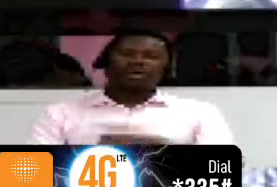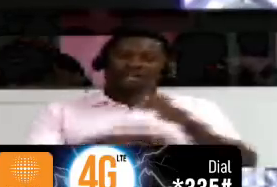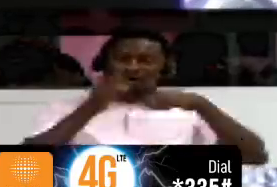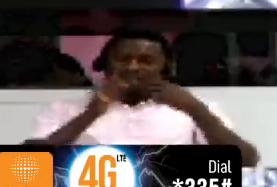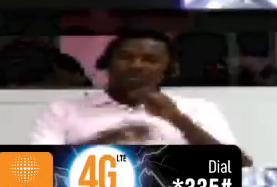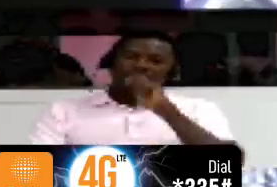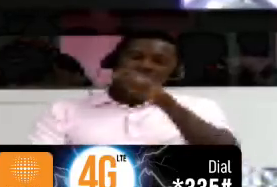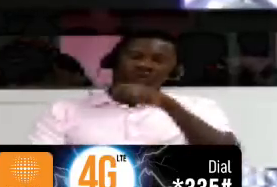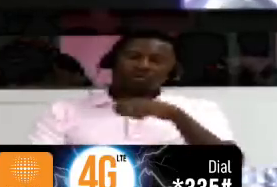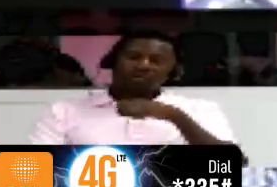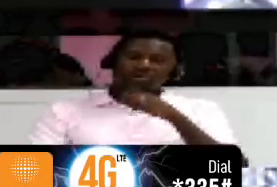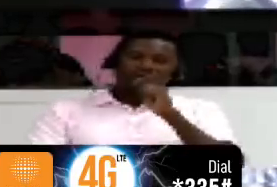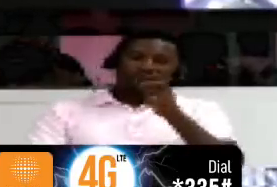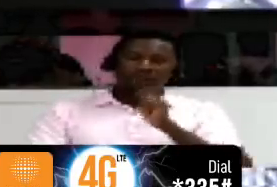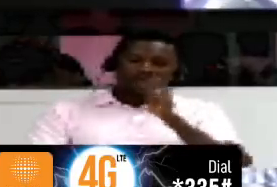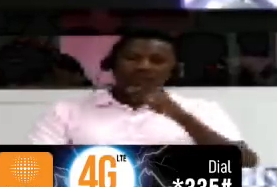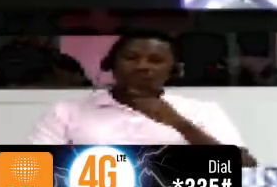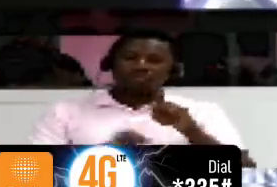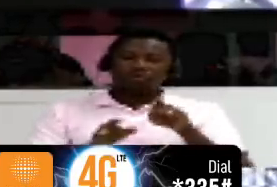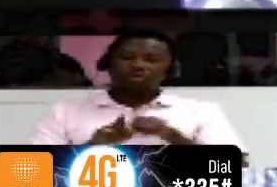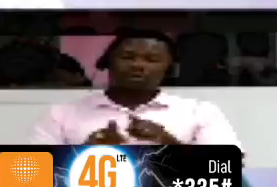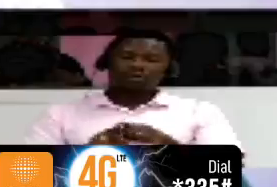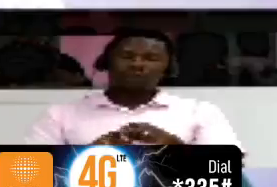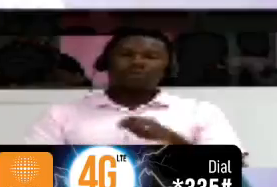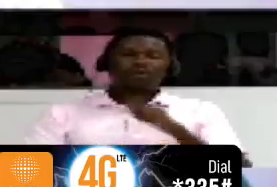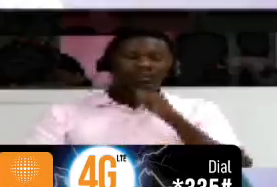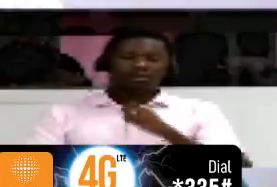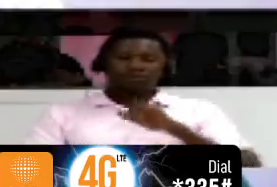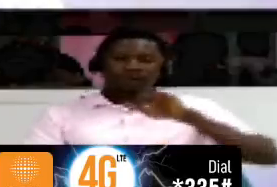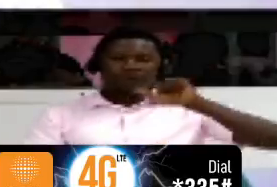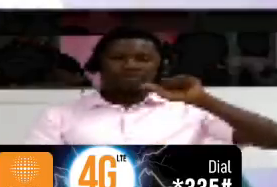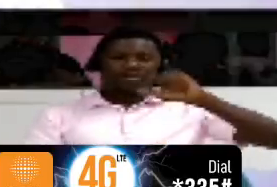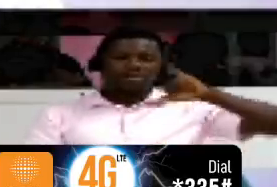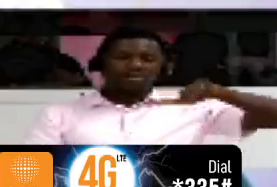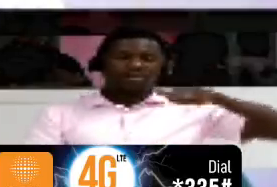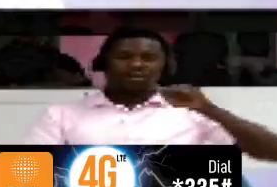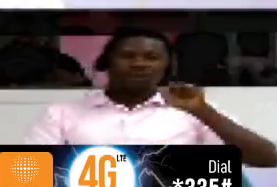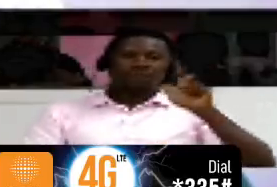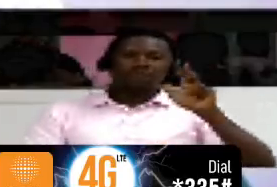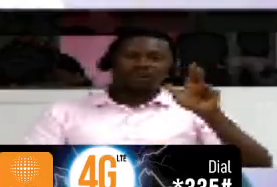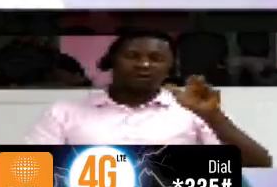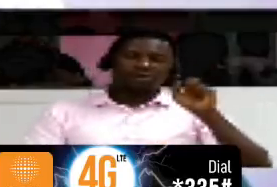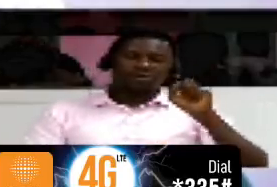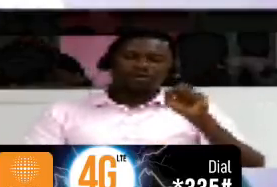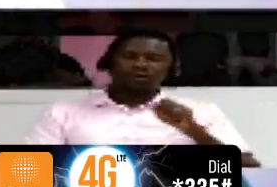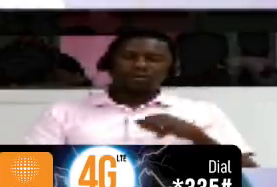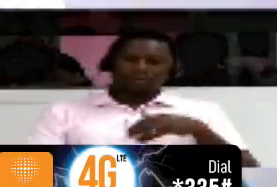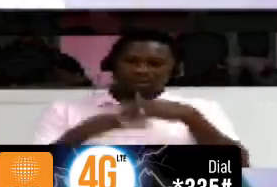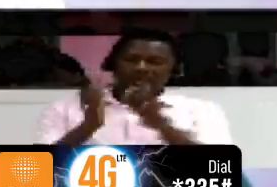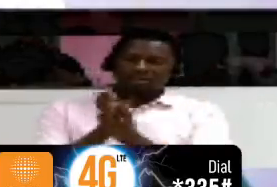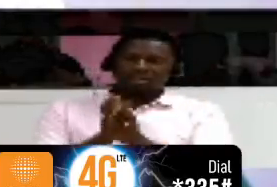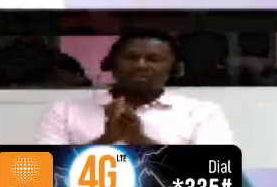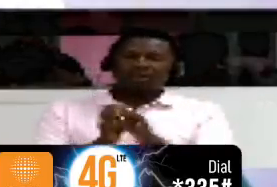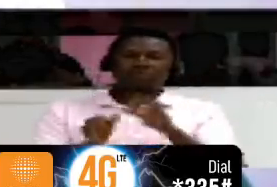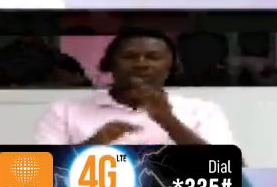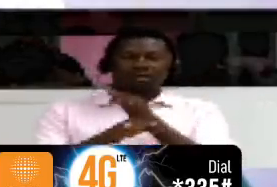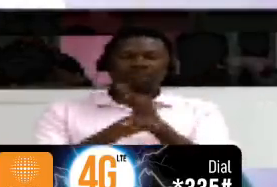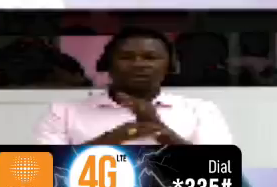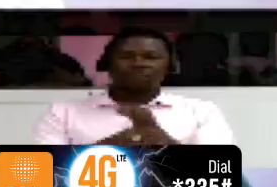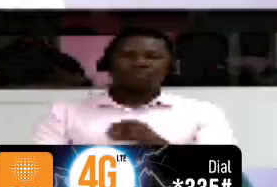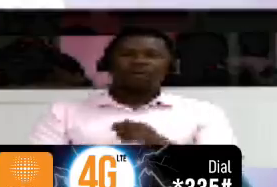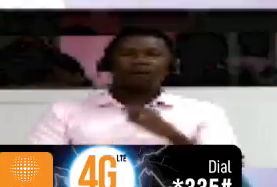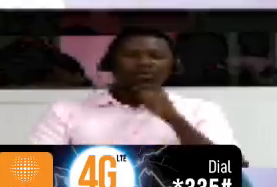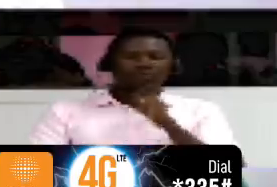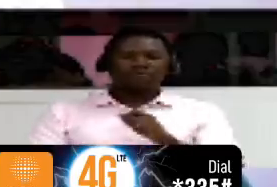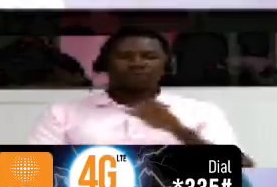Interview with Mr. Ajao. Who did you interview next? The class teacher, Ms. Camara. Can you tell us what Ms. Camara told you? Corroborated almost the same